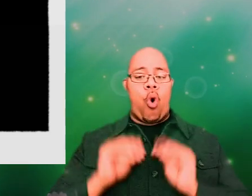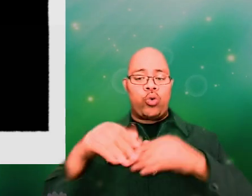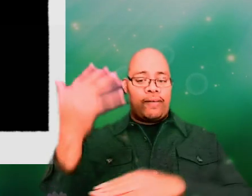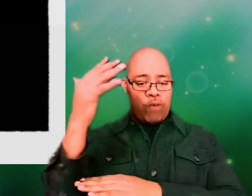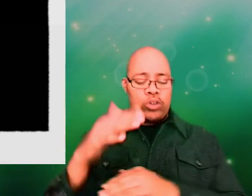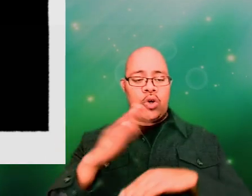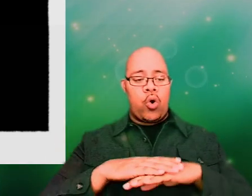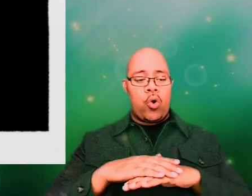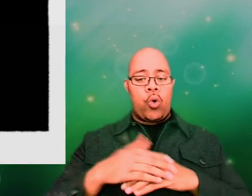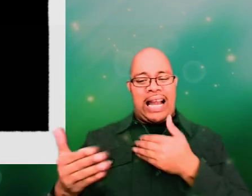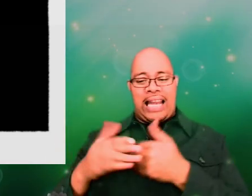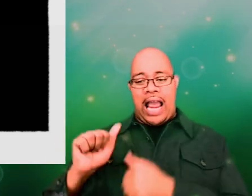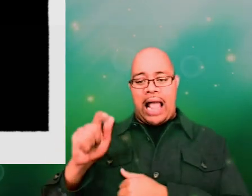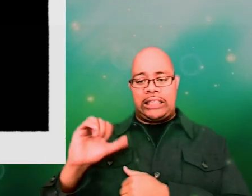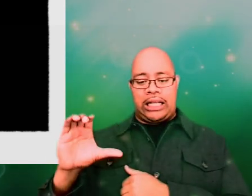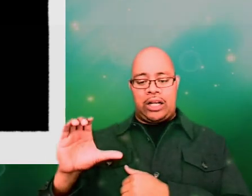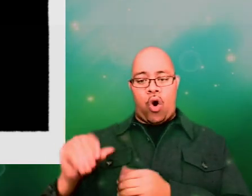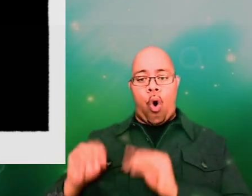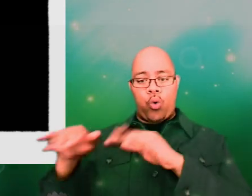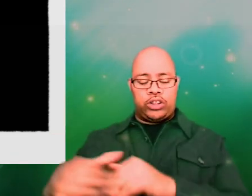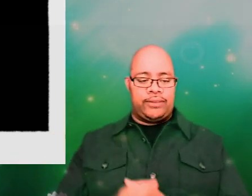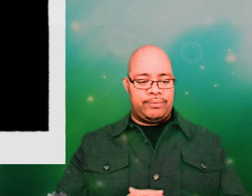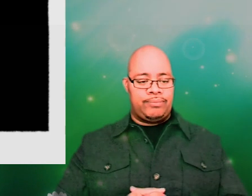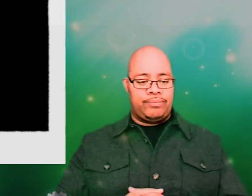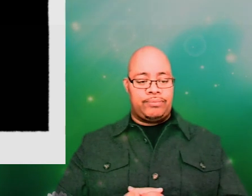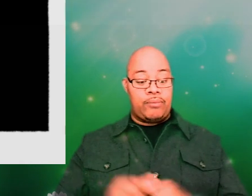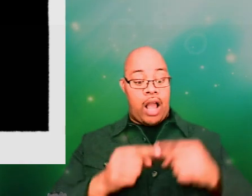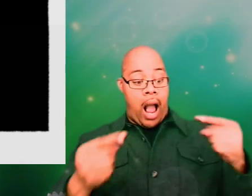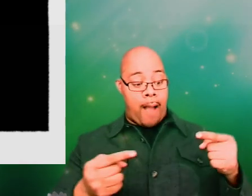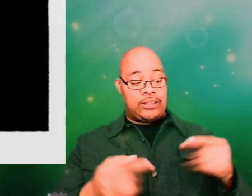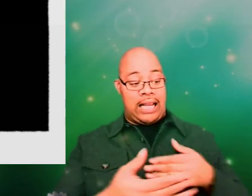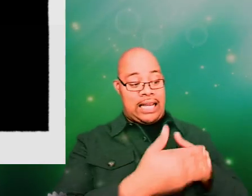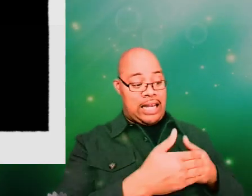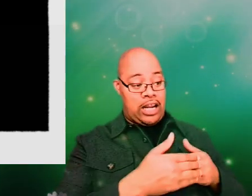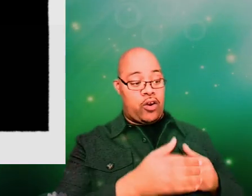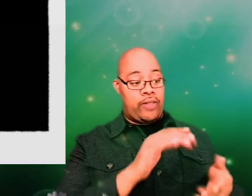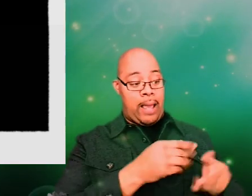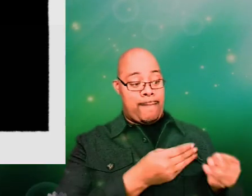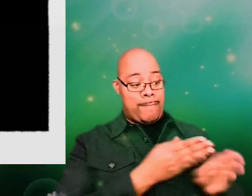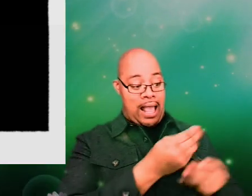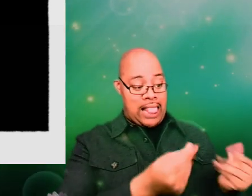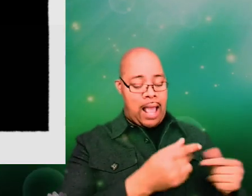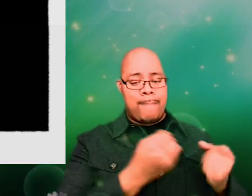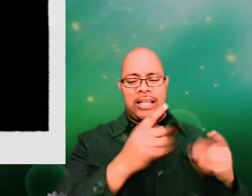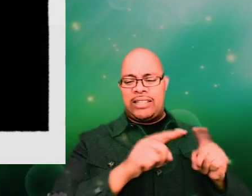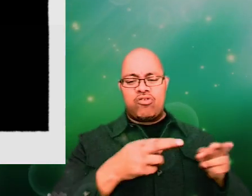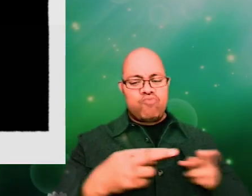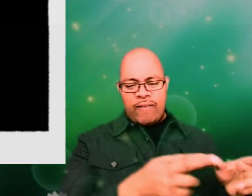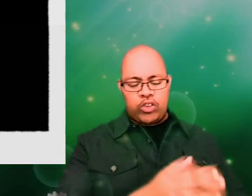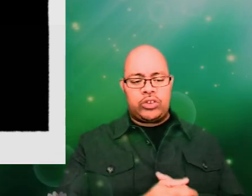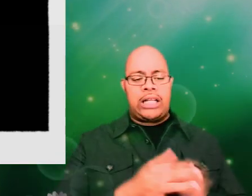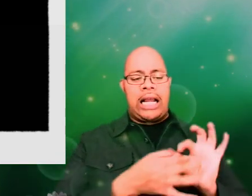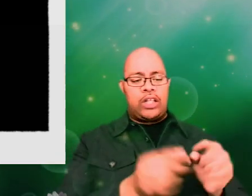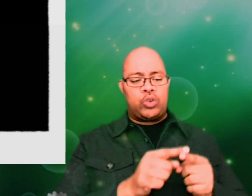its Atlantic Ocean-facing side. The opposite side, facing the mainland and its many rivers and sounds, is connected